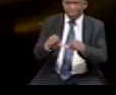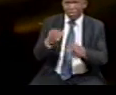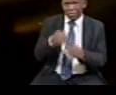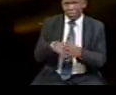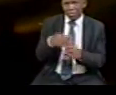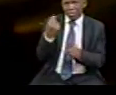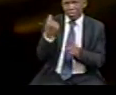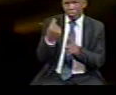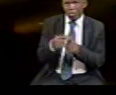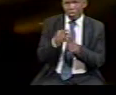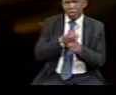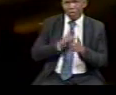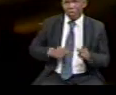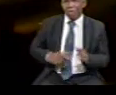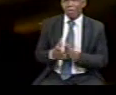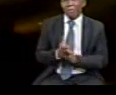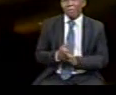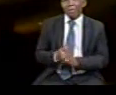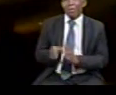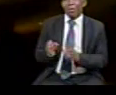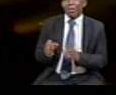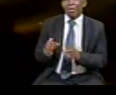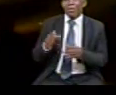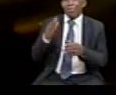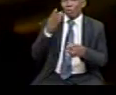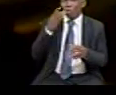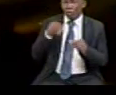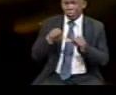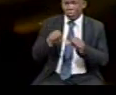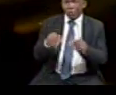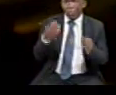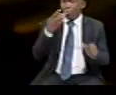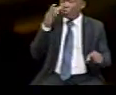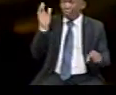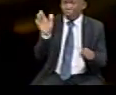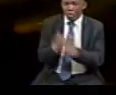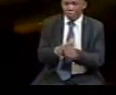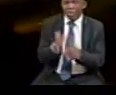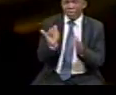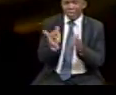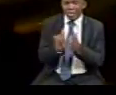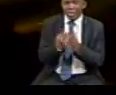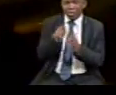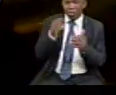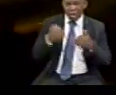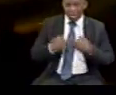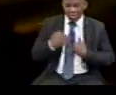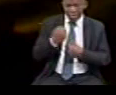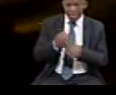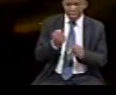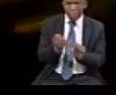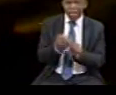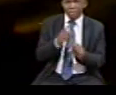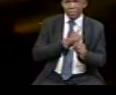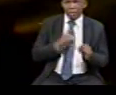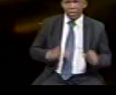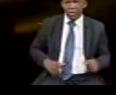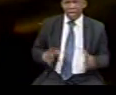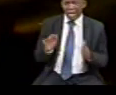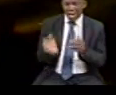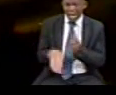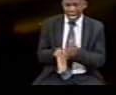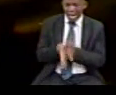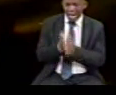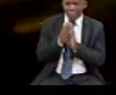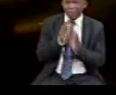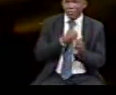consecration I've made unto the Lord. If you do that today, and you make up your mind to do that today, and you ask for divine enablement and grace,